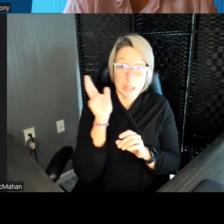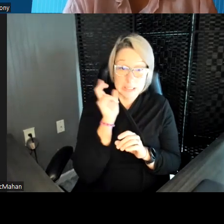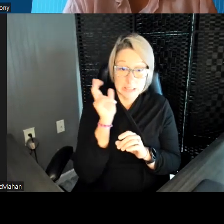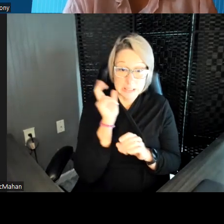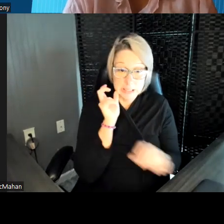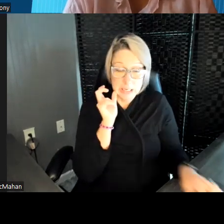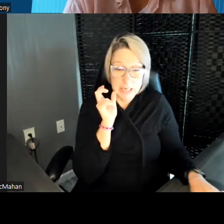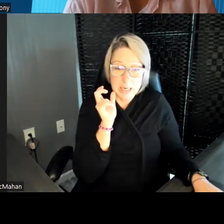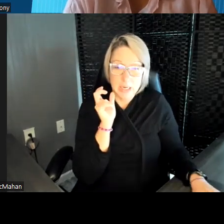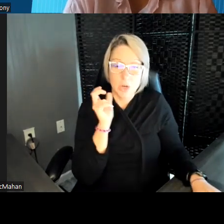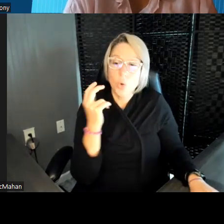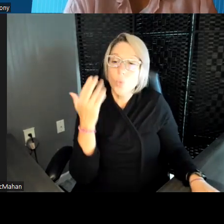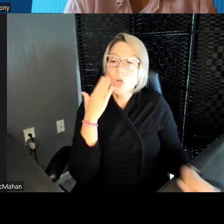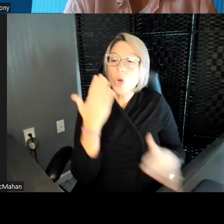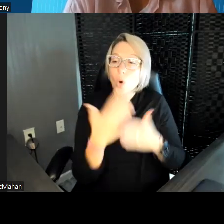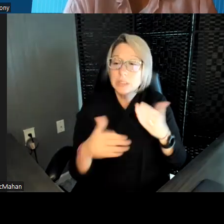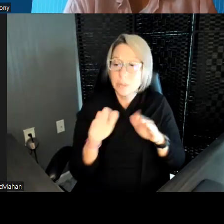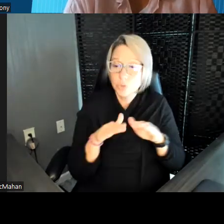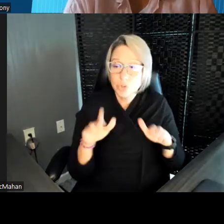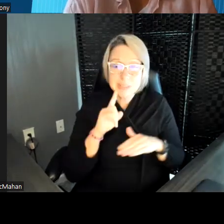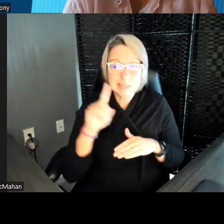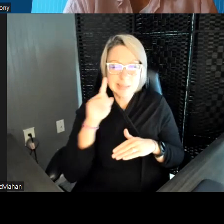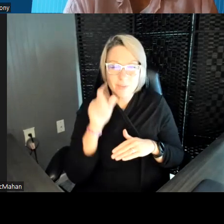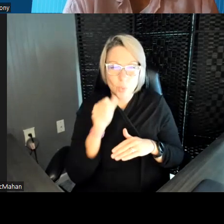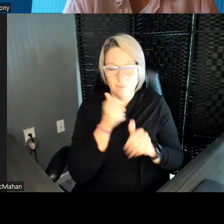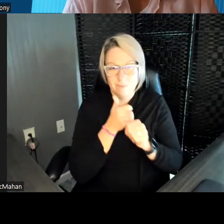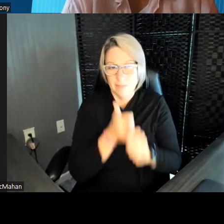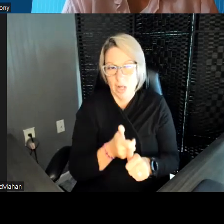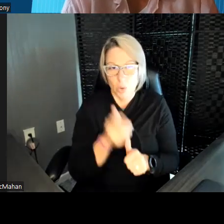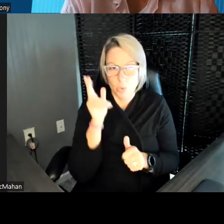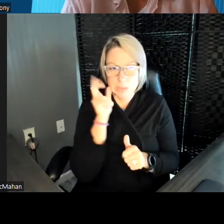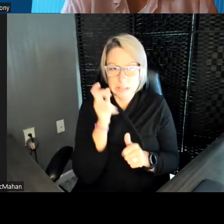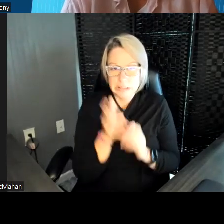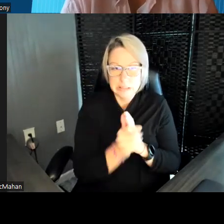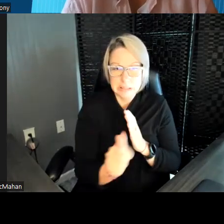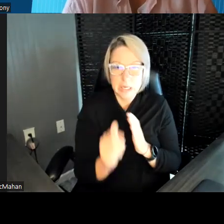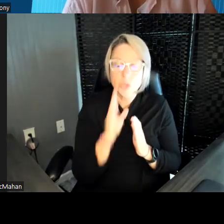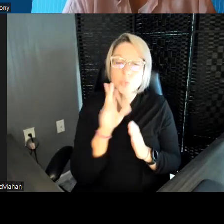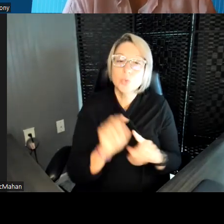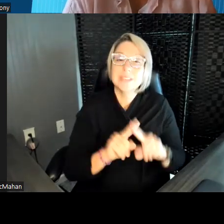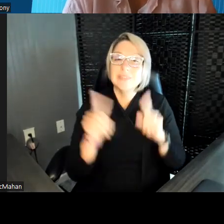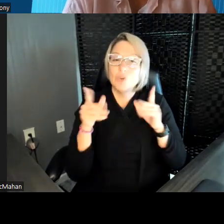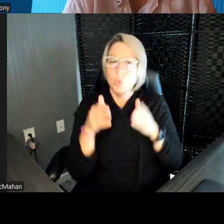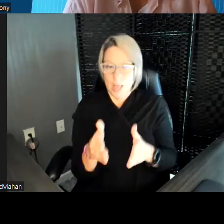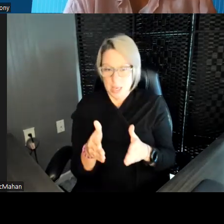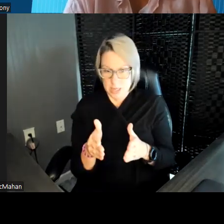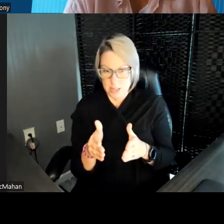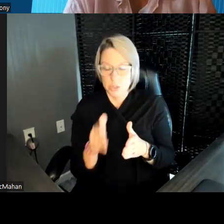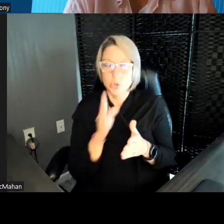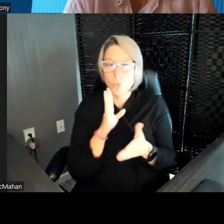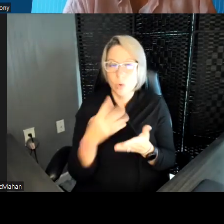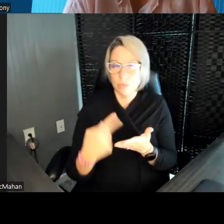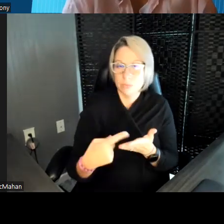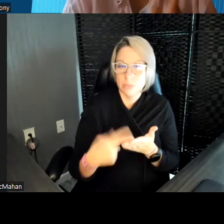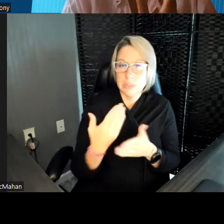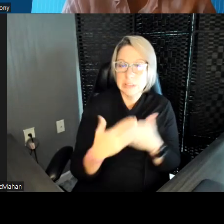some children who are deaf who will not follow listening skills, and they will do it another way. So we're going to talk about some of the tactile